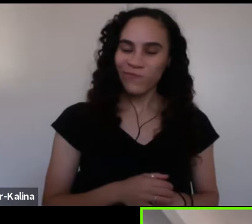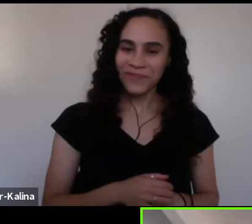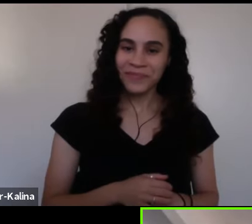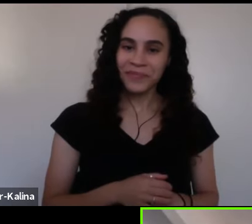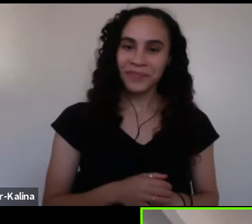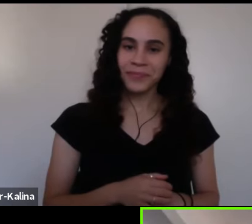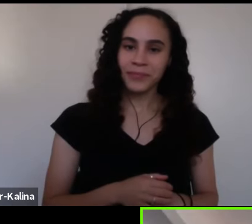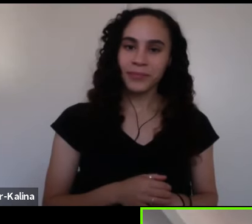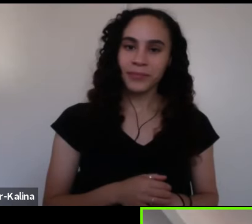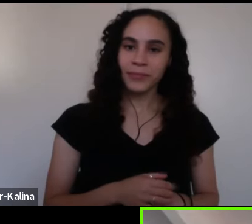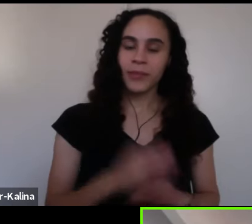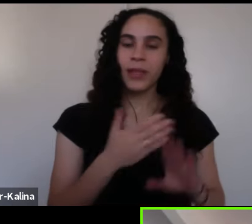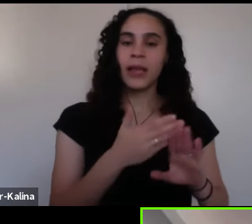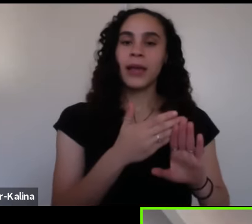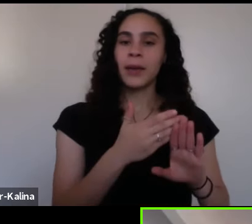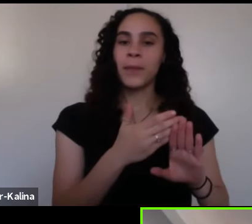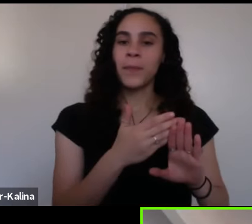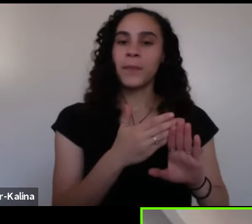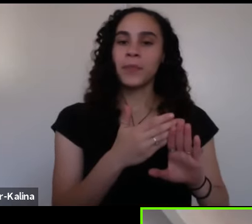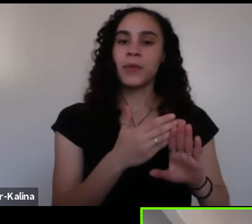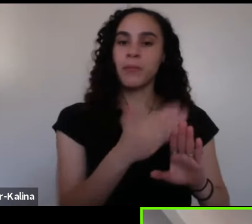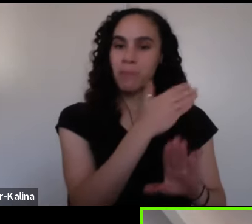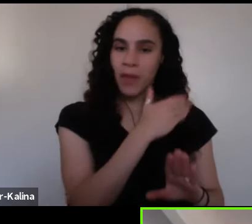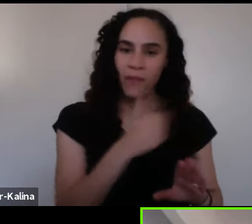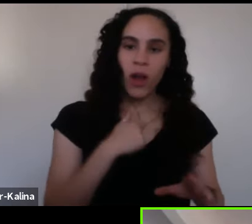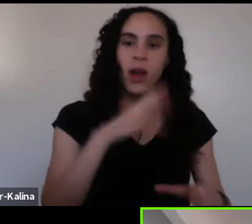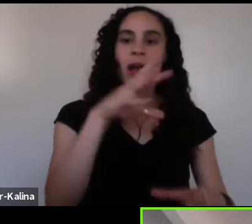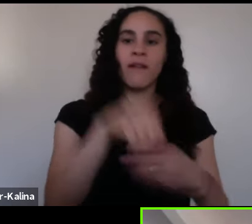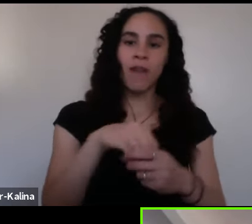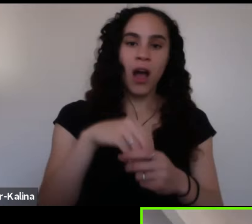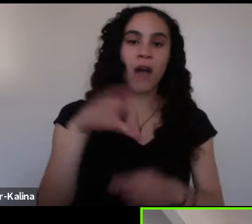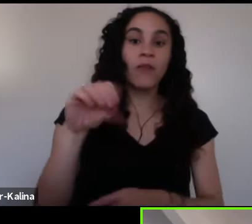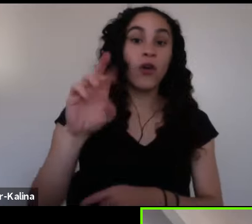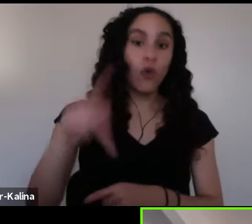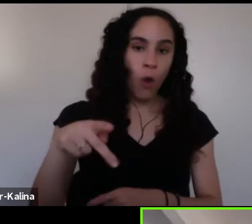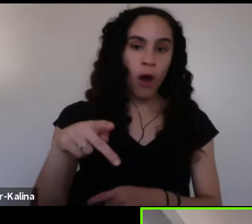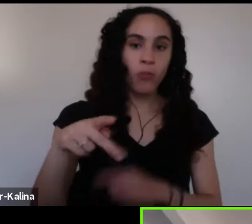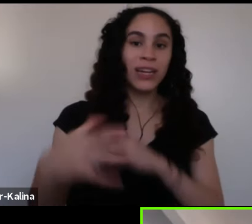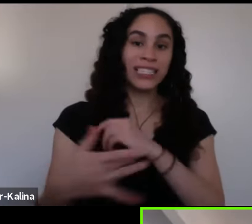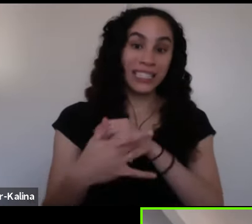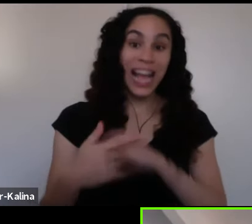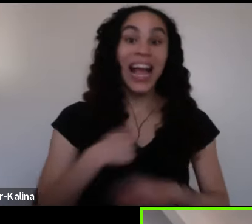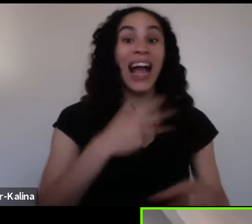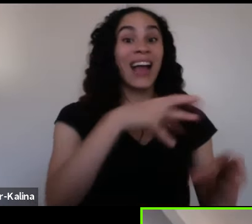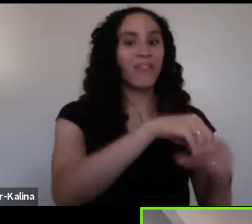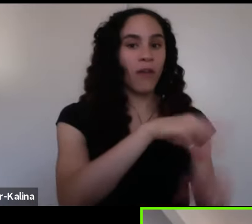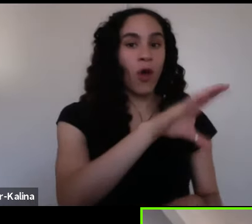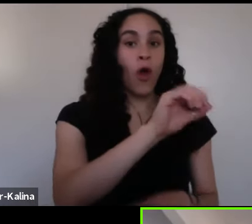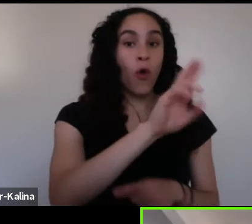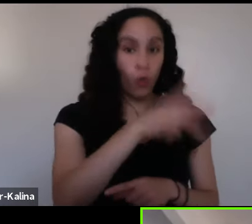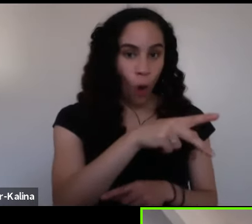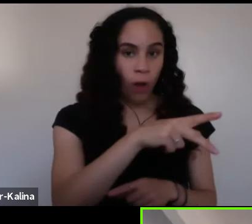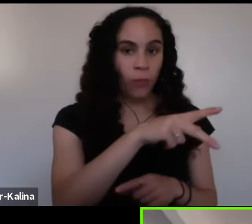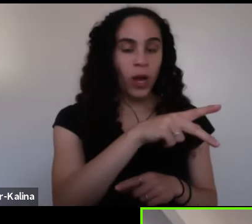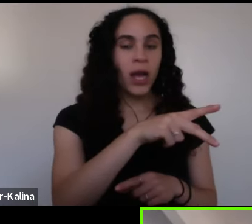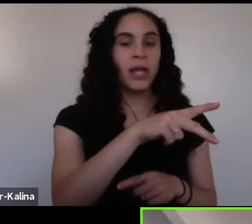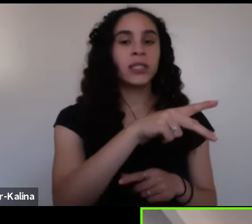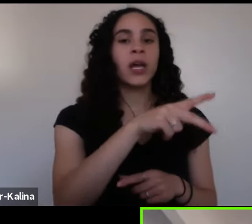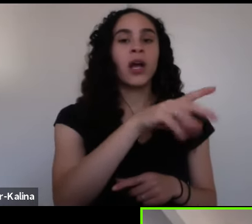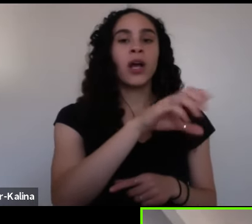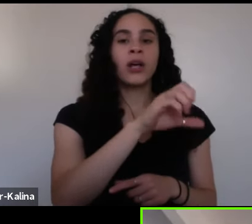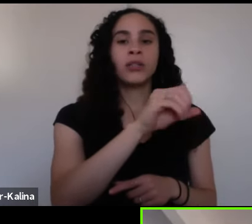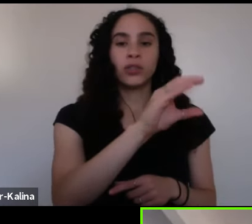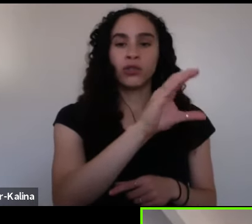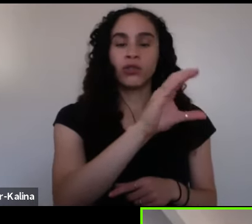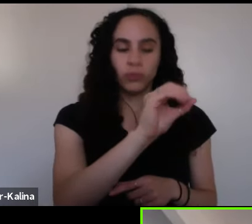before I got into corporate tech, I was in corporate social services. And she served on the board